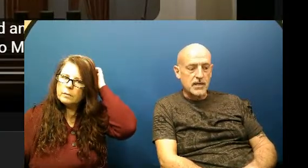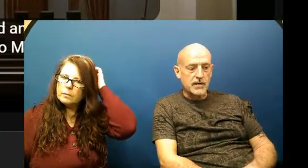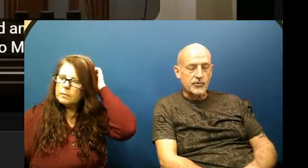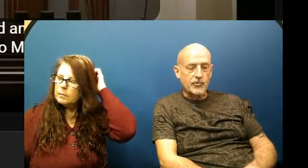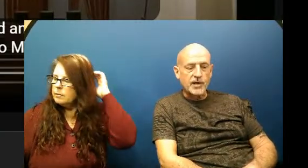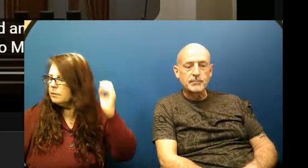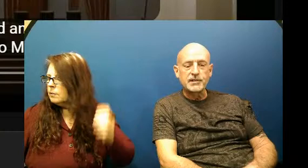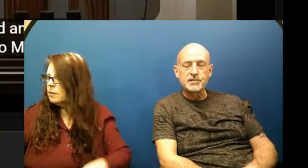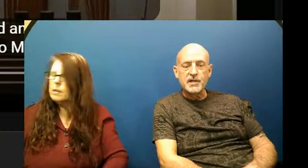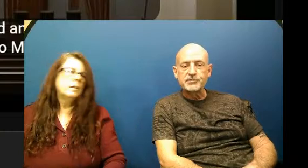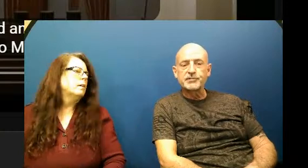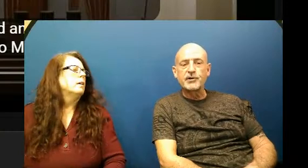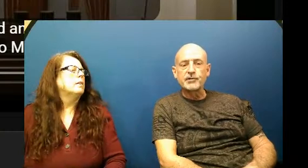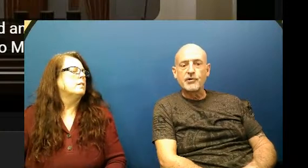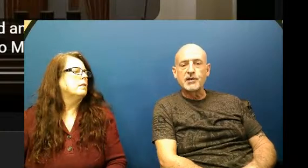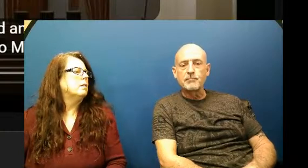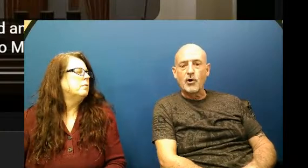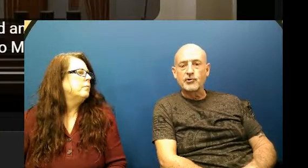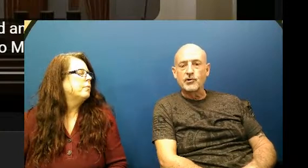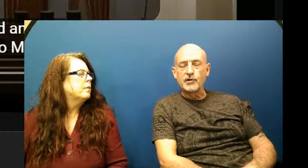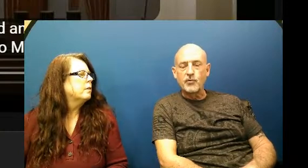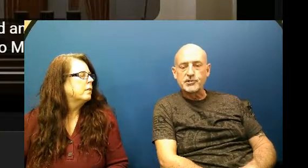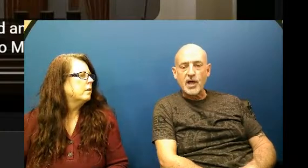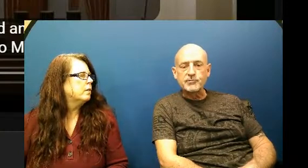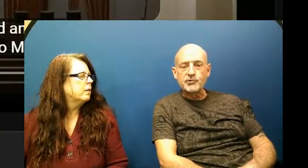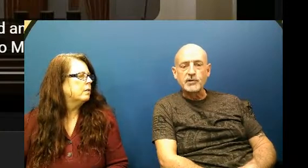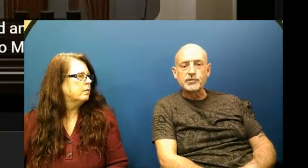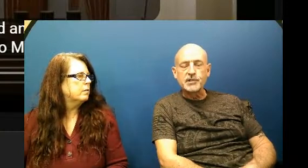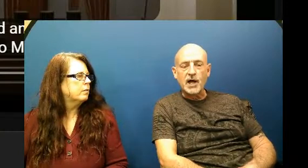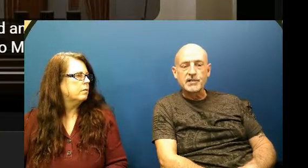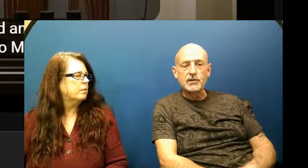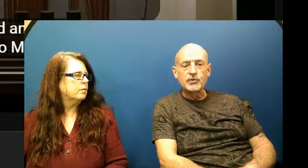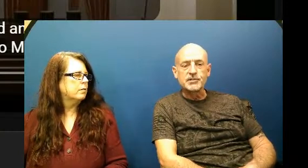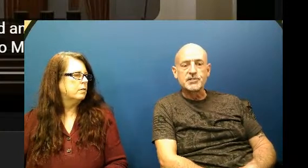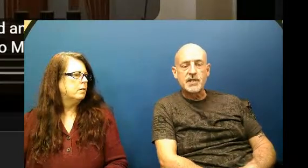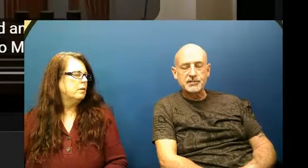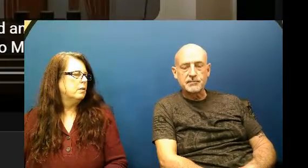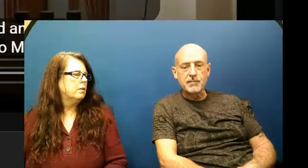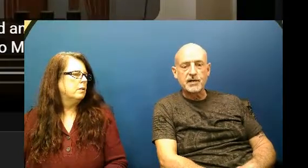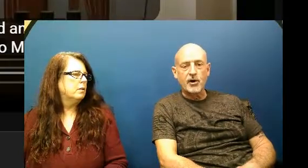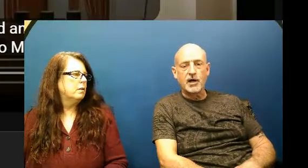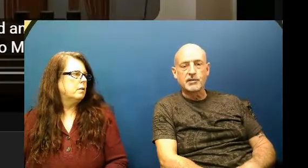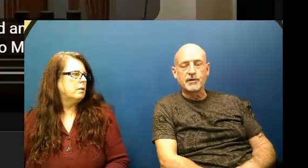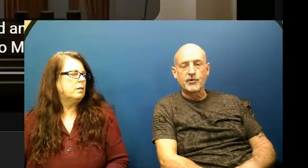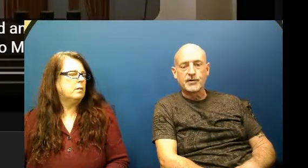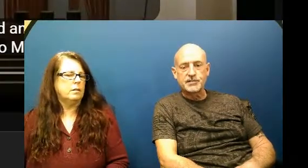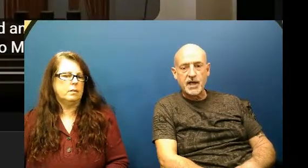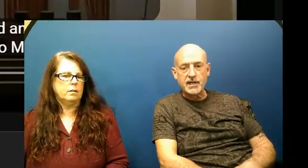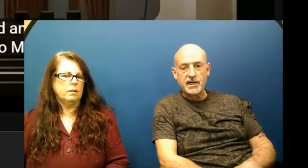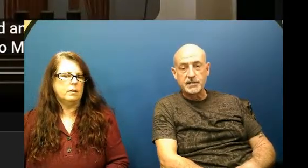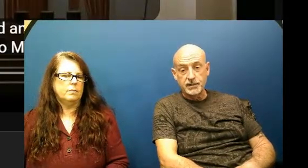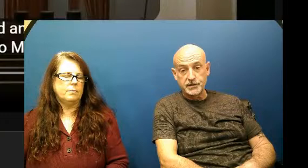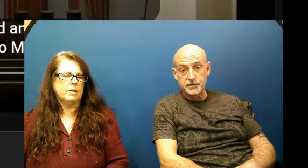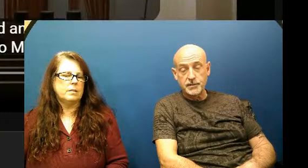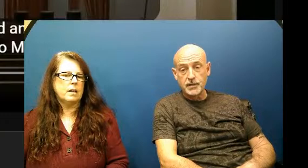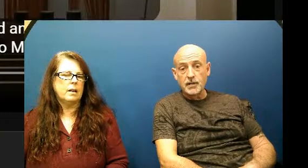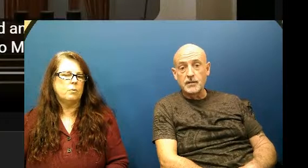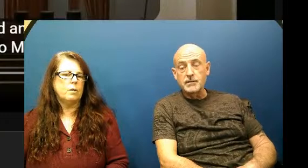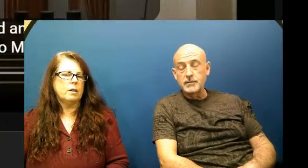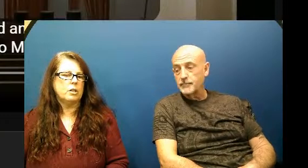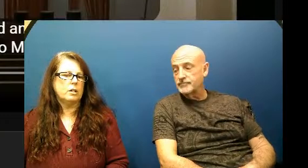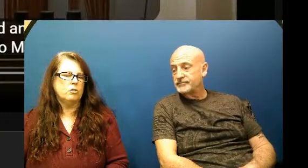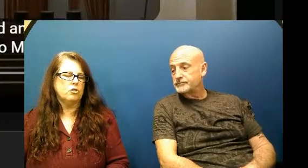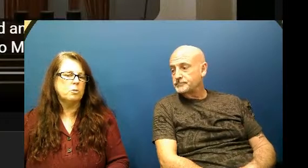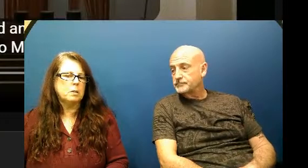an incredibly necessary trading partner, and if we stop trade with China, it would decimate our economy for a decade at least. It's kind of